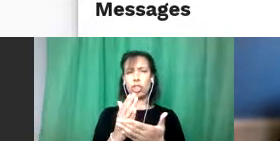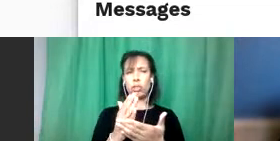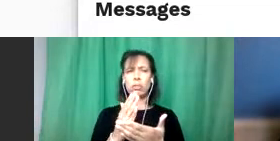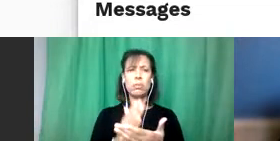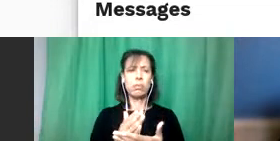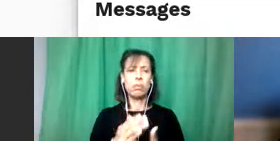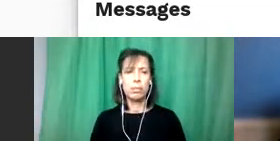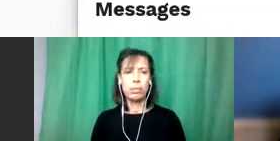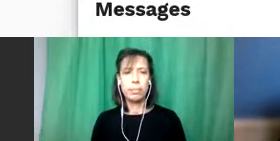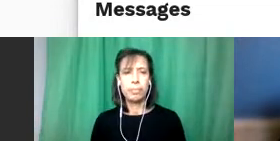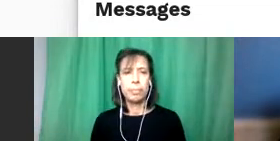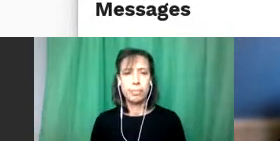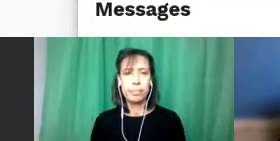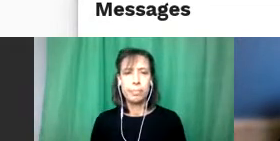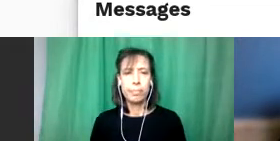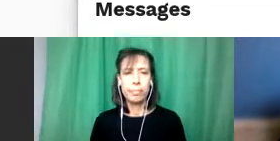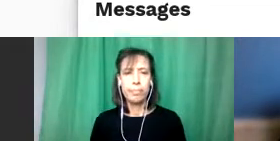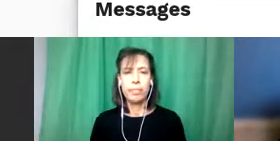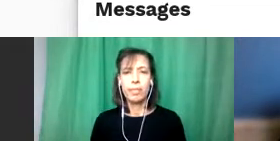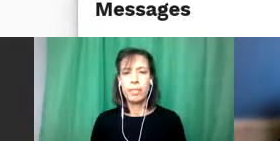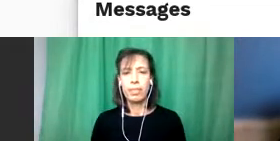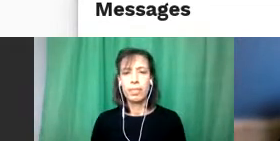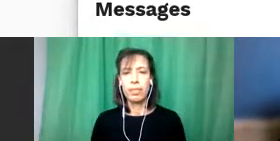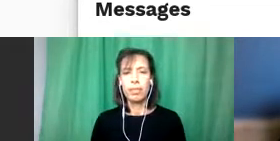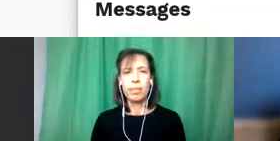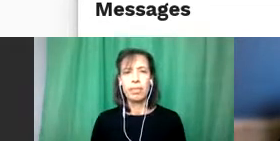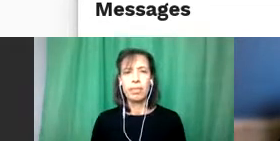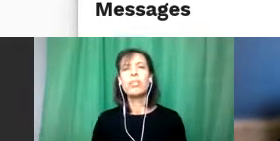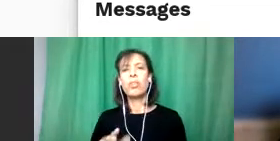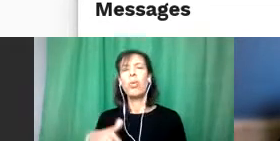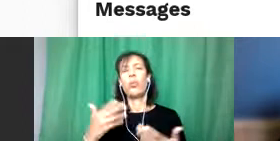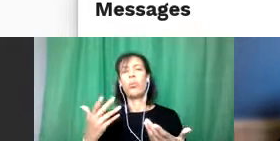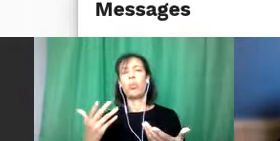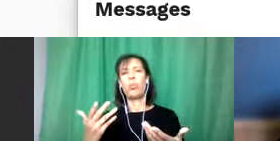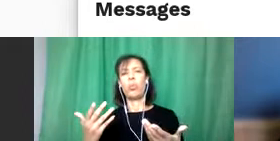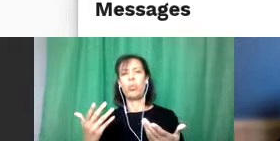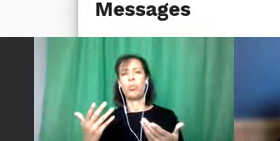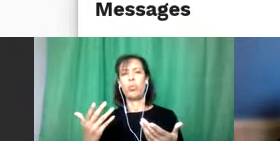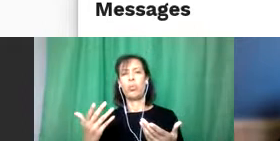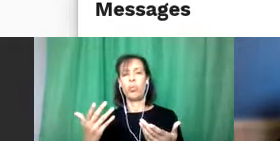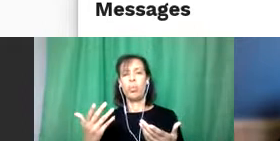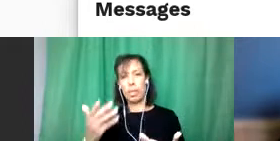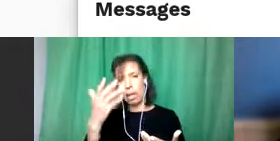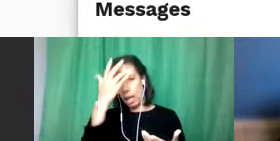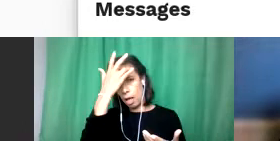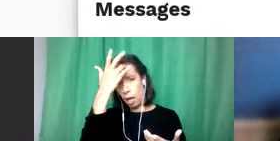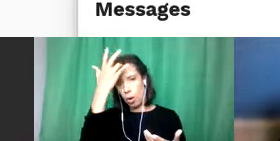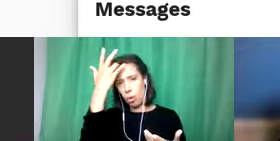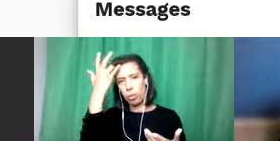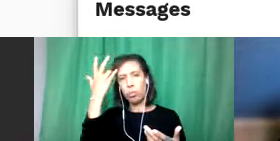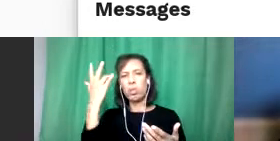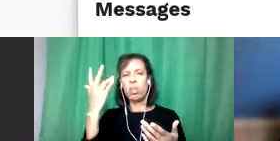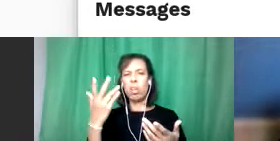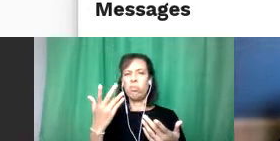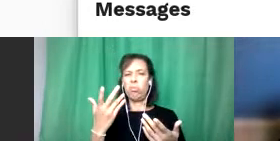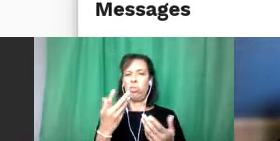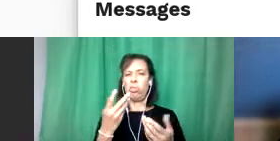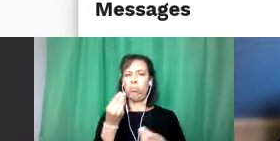and I'm going to sort of talk about what I'm going to talk about today, and I'm going to talk about the assessment.